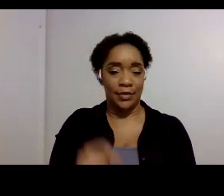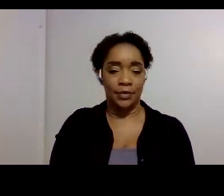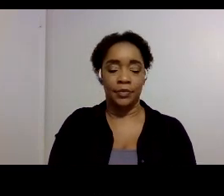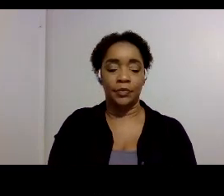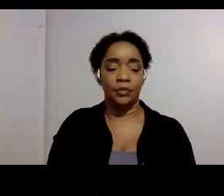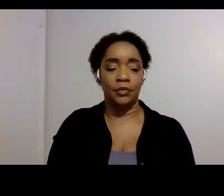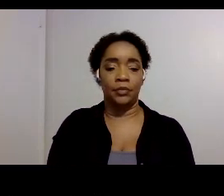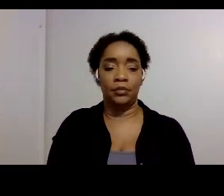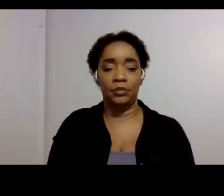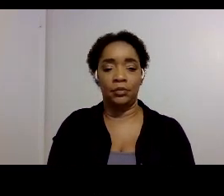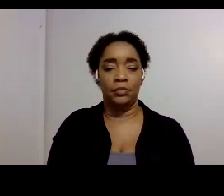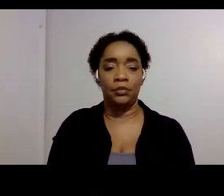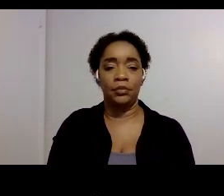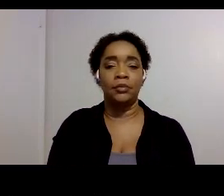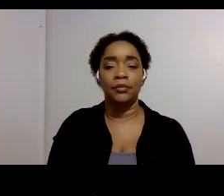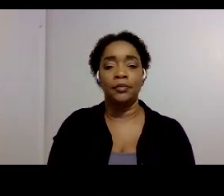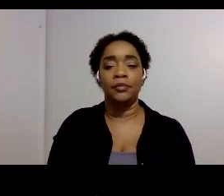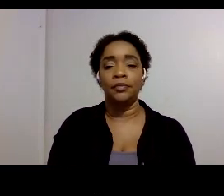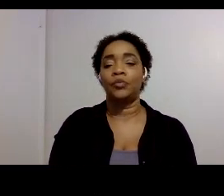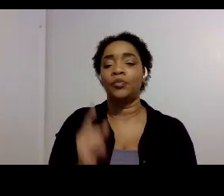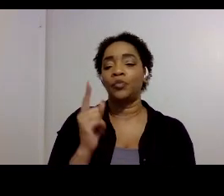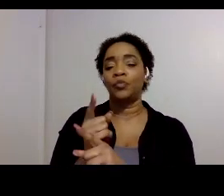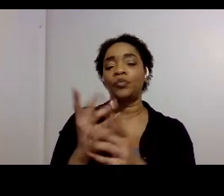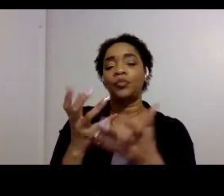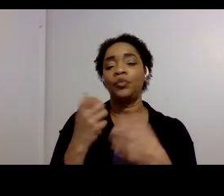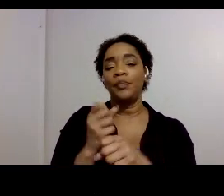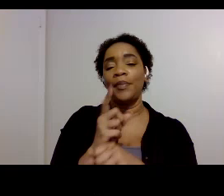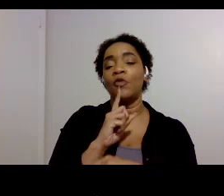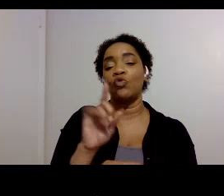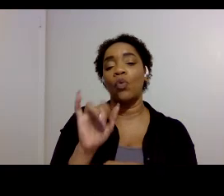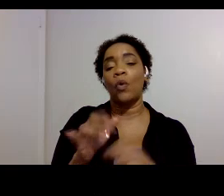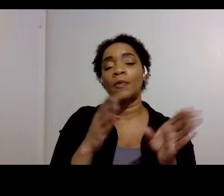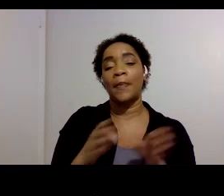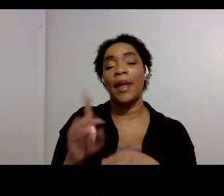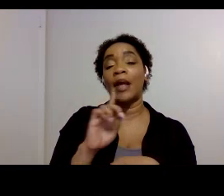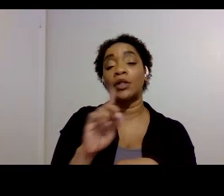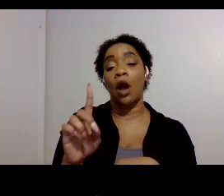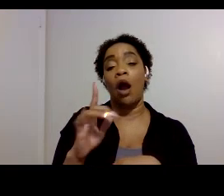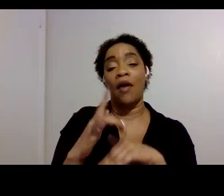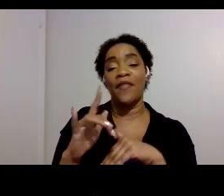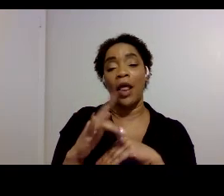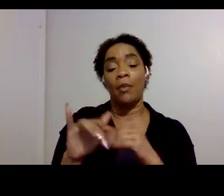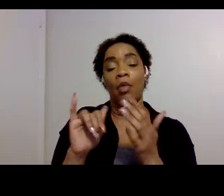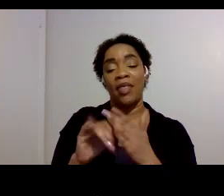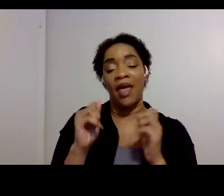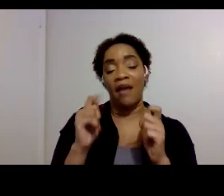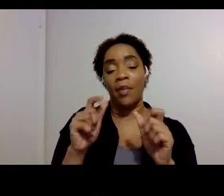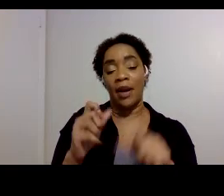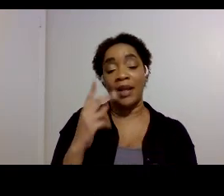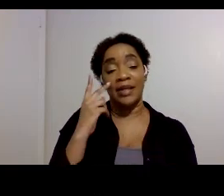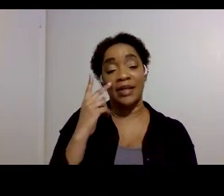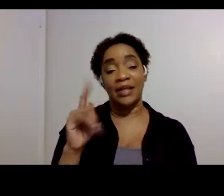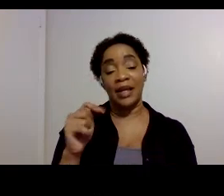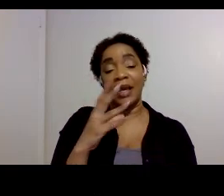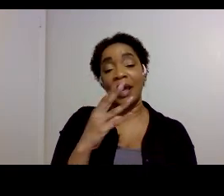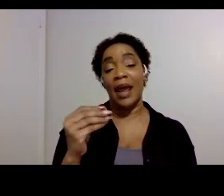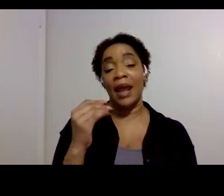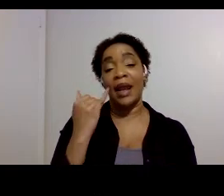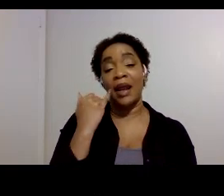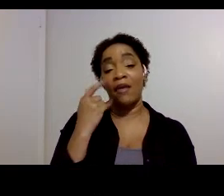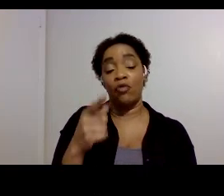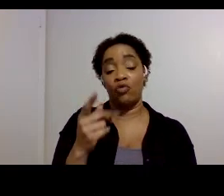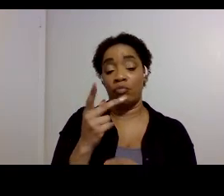That's correct. We definitely want to make sure that those plans are available so that everyone sees it. And as a matter of practice, as you continue to